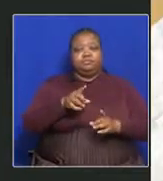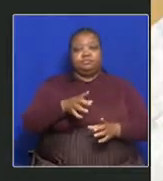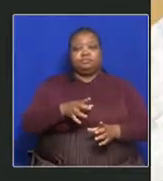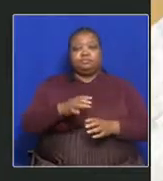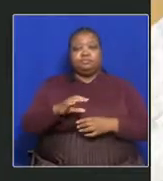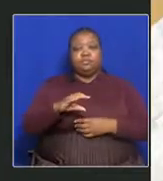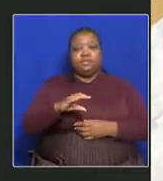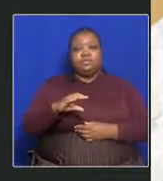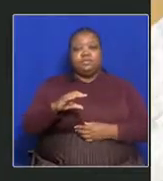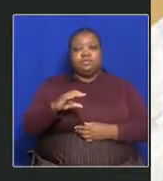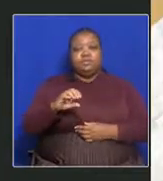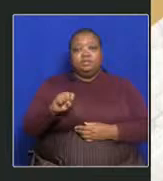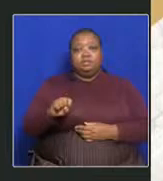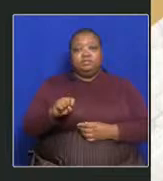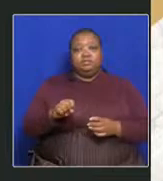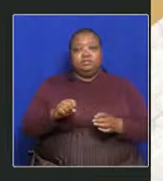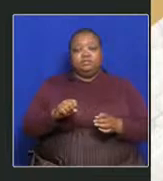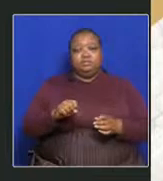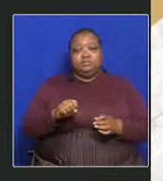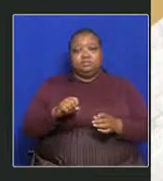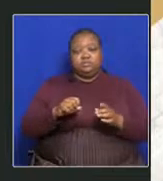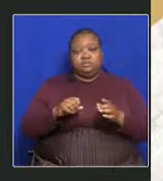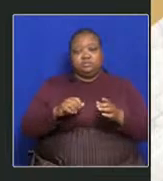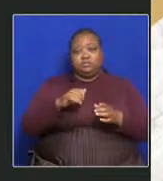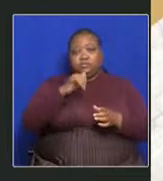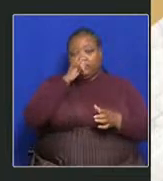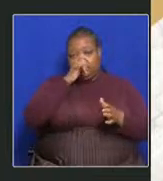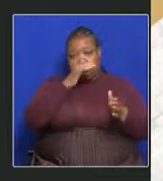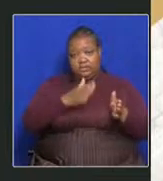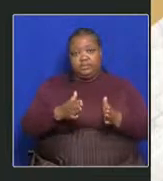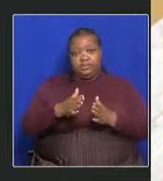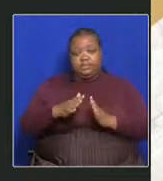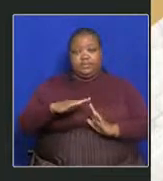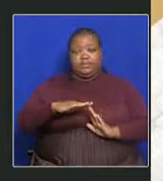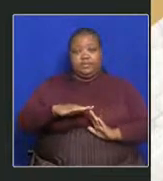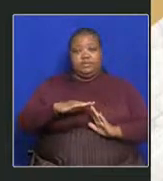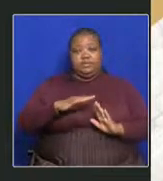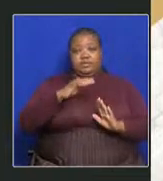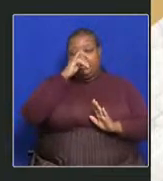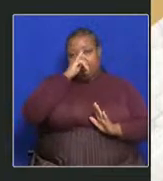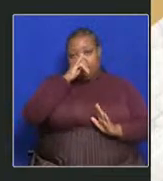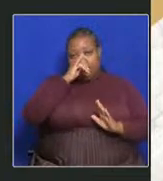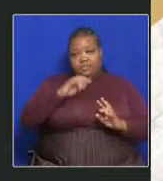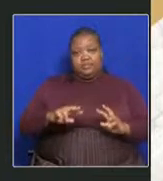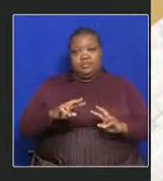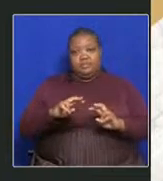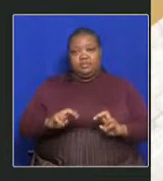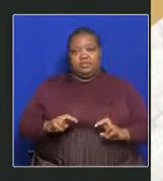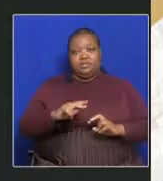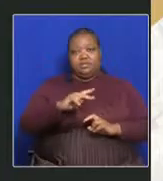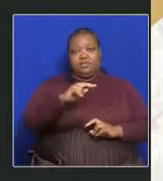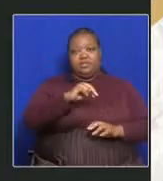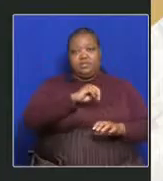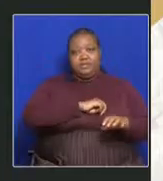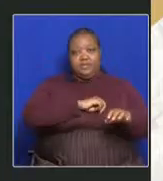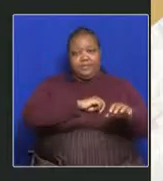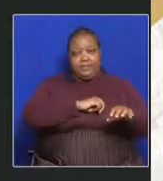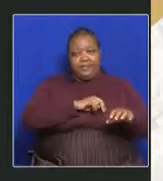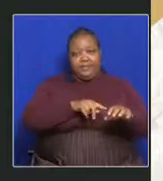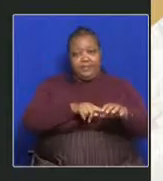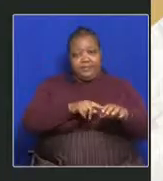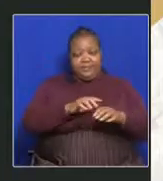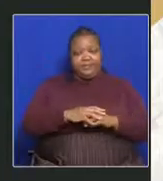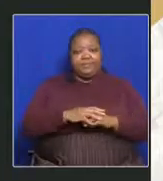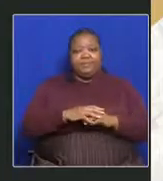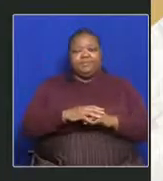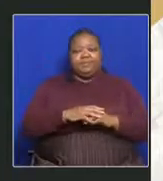for Priority Crime Investigation, KwaZulu-Natal. Correct? Just for the record, who is or